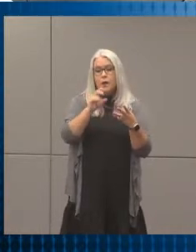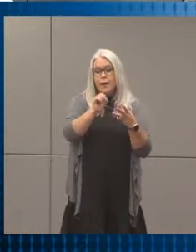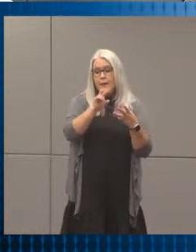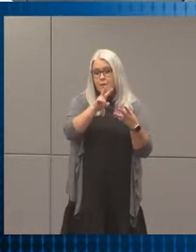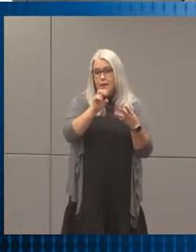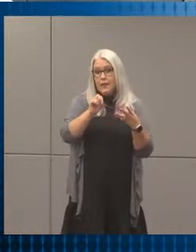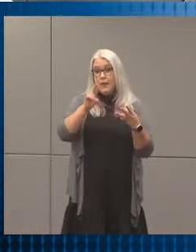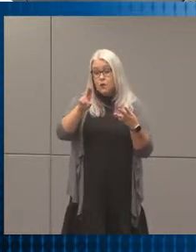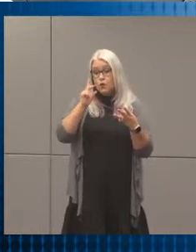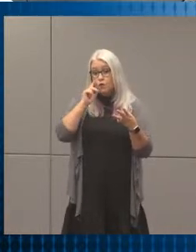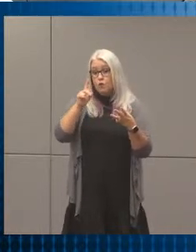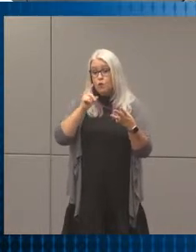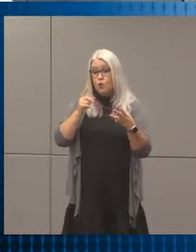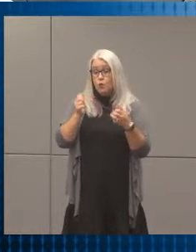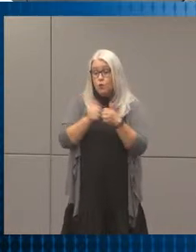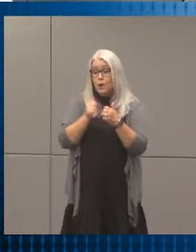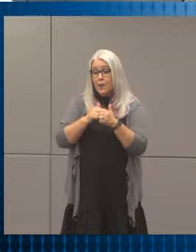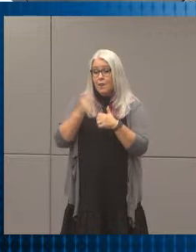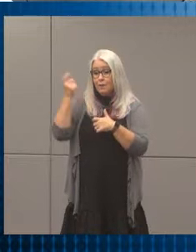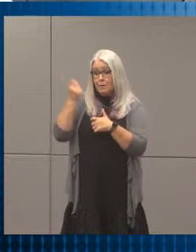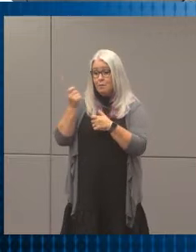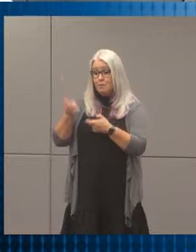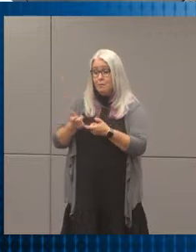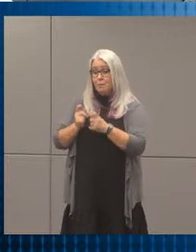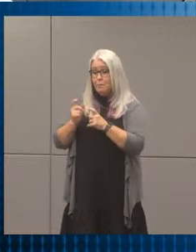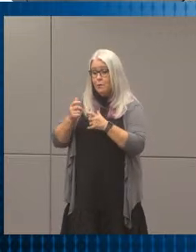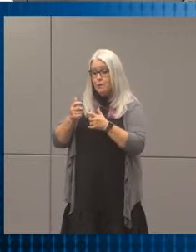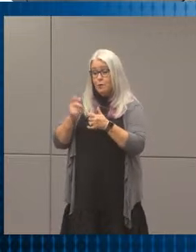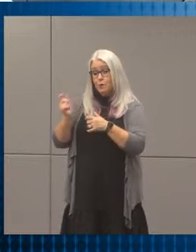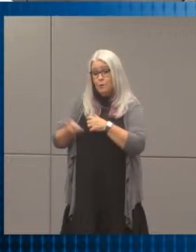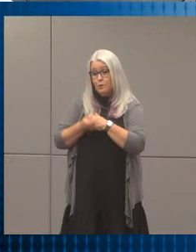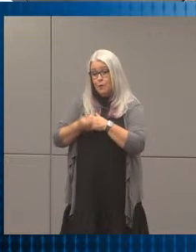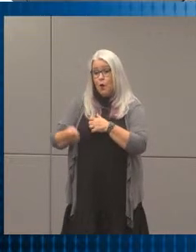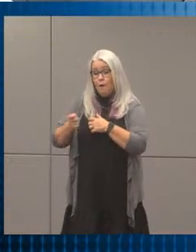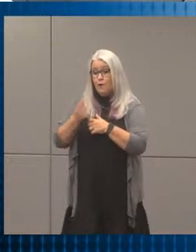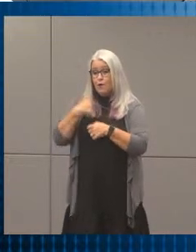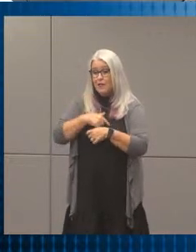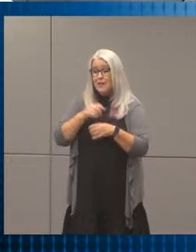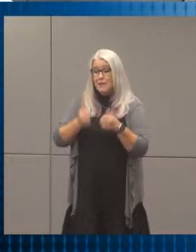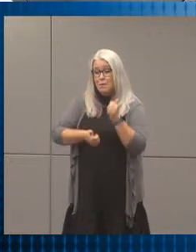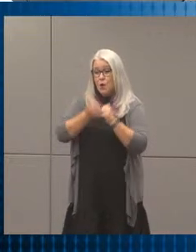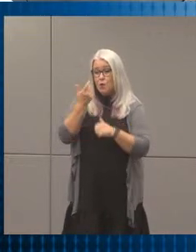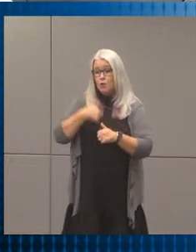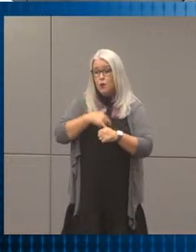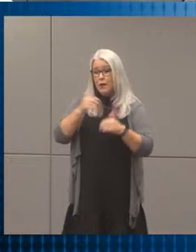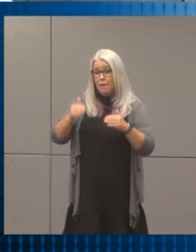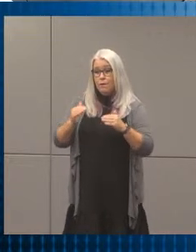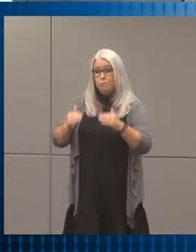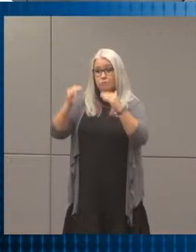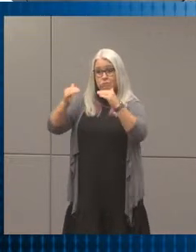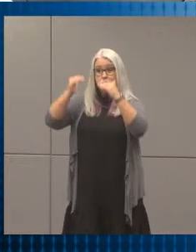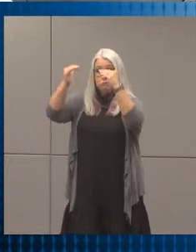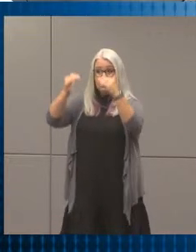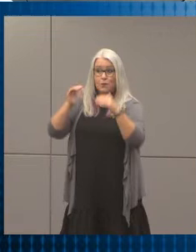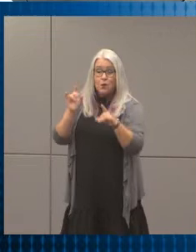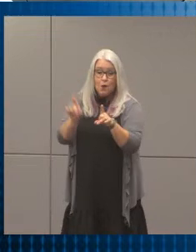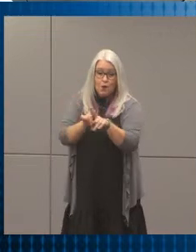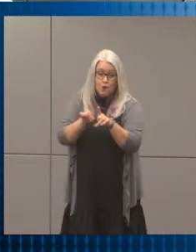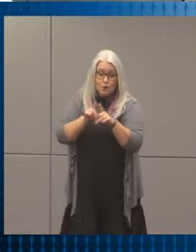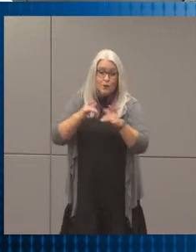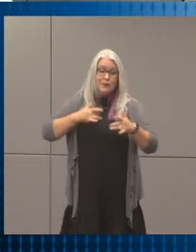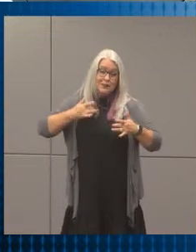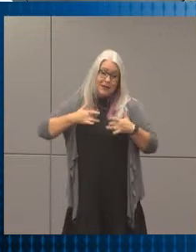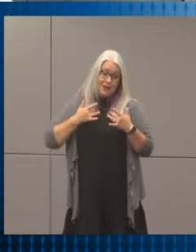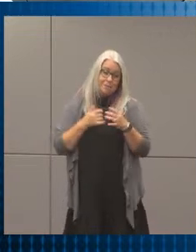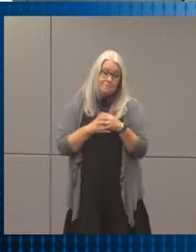scholarships. And that is the most golfers that we've moved on. So we're excited about that as well.